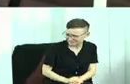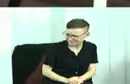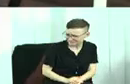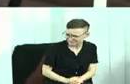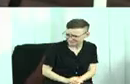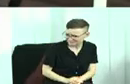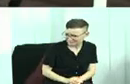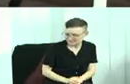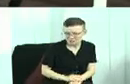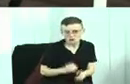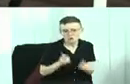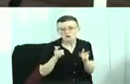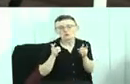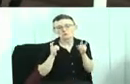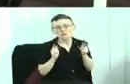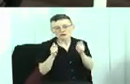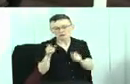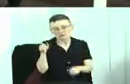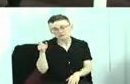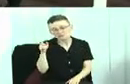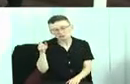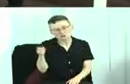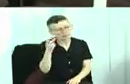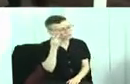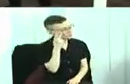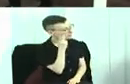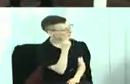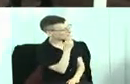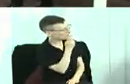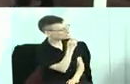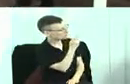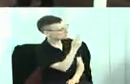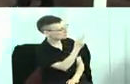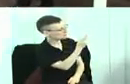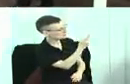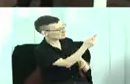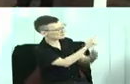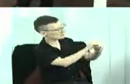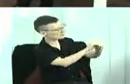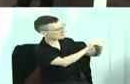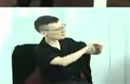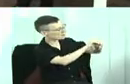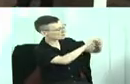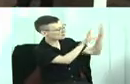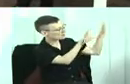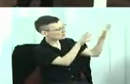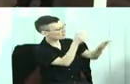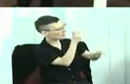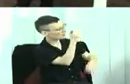And she instantly sees beyond whatever it is that has been clouding her eyes.